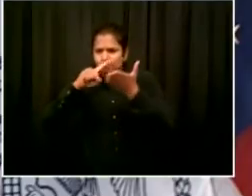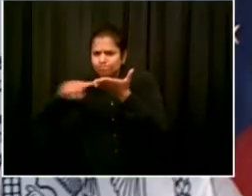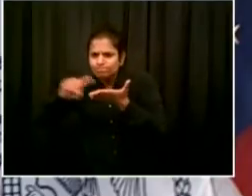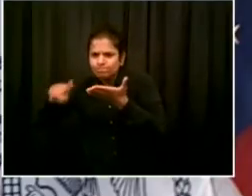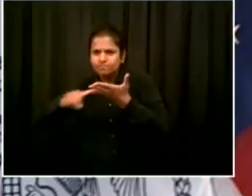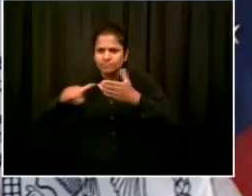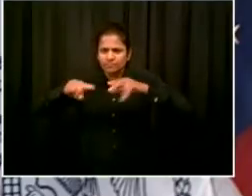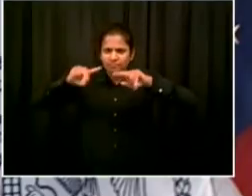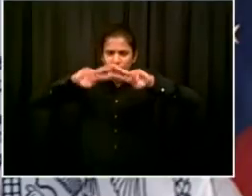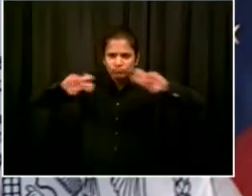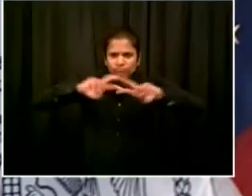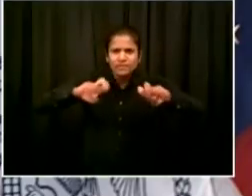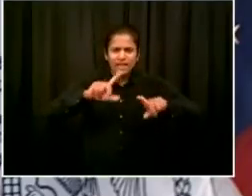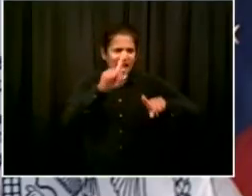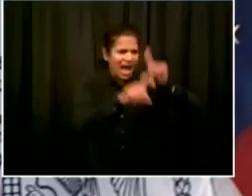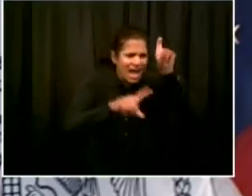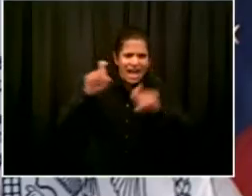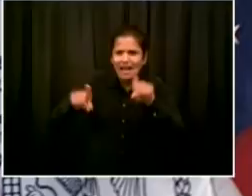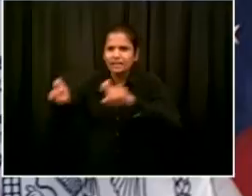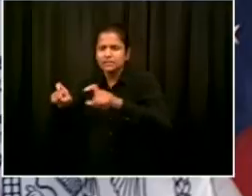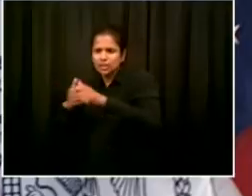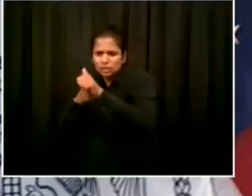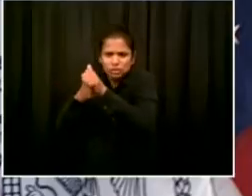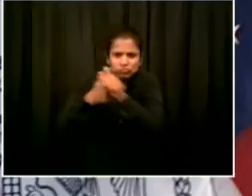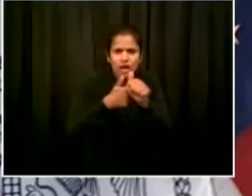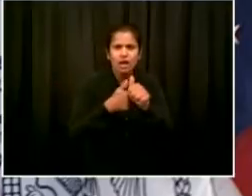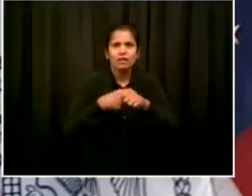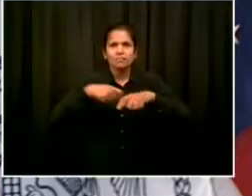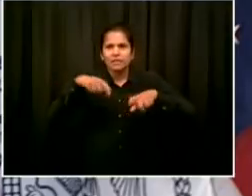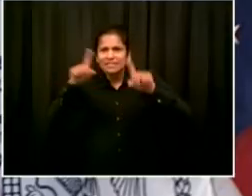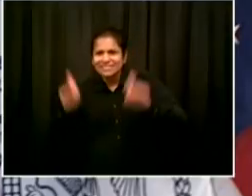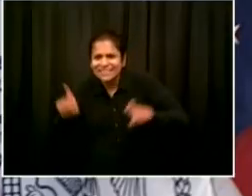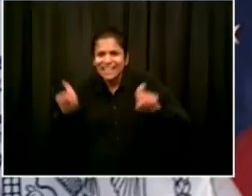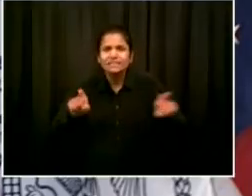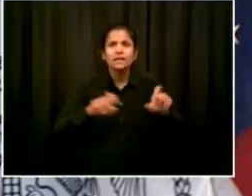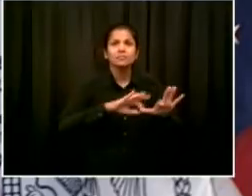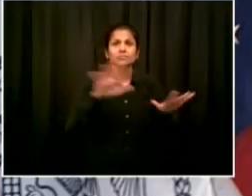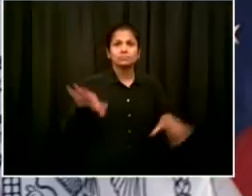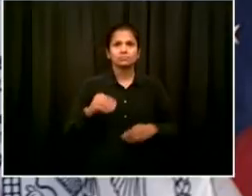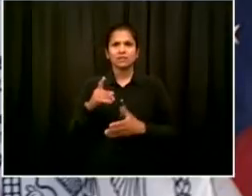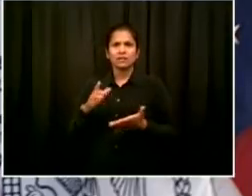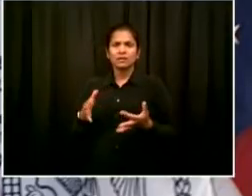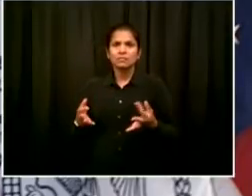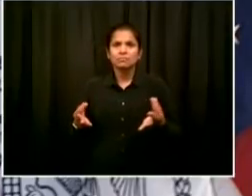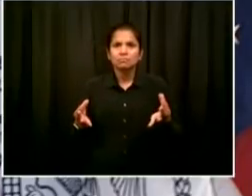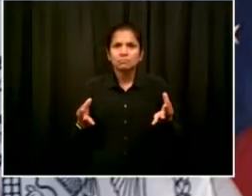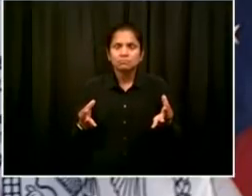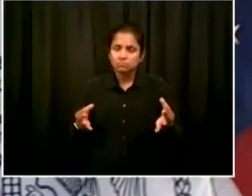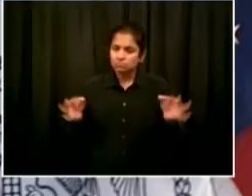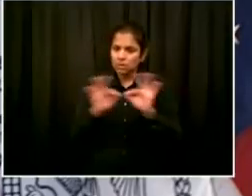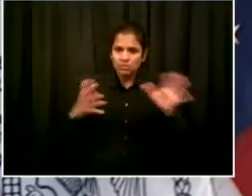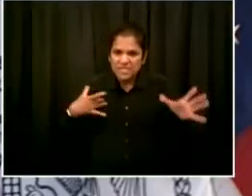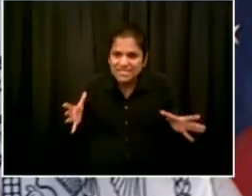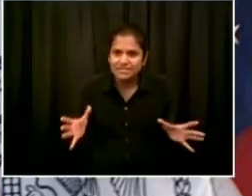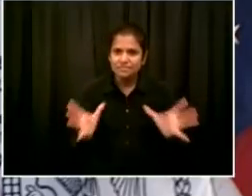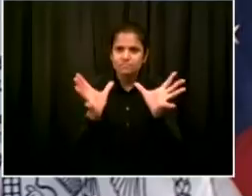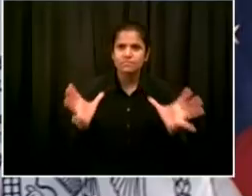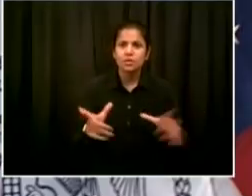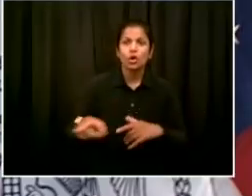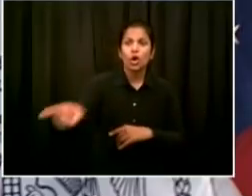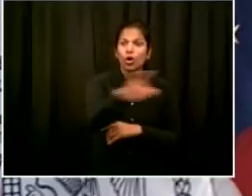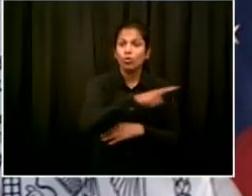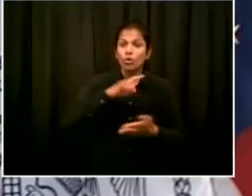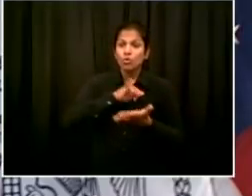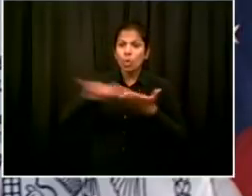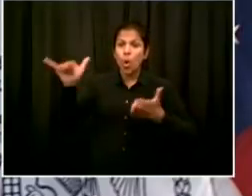is to continue to get themselves tested, even if they don't have symptoms, because it is always possible that they could acquire infection